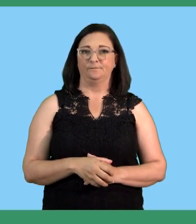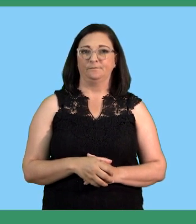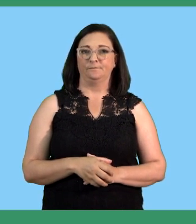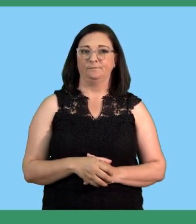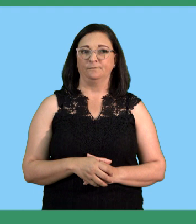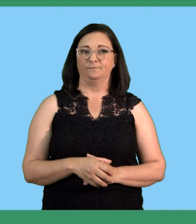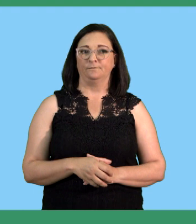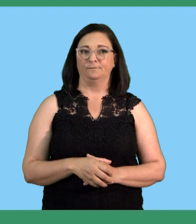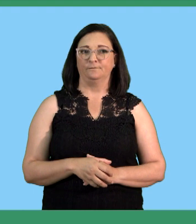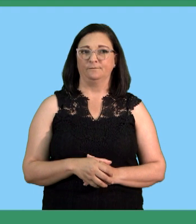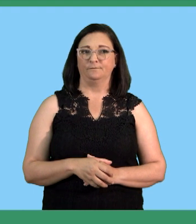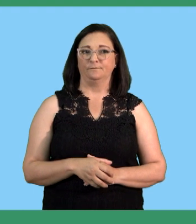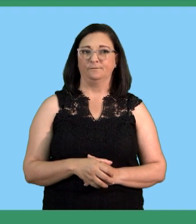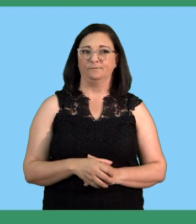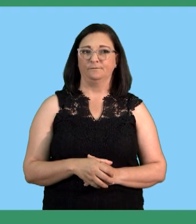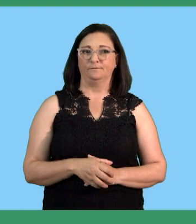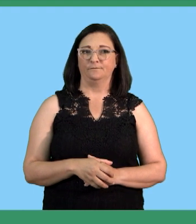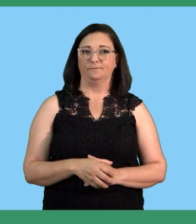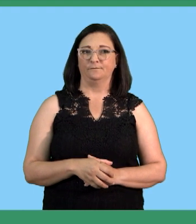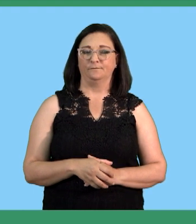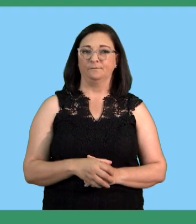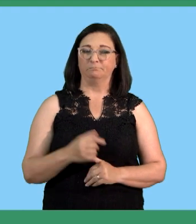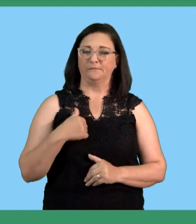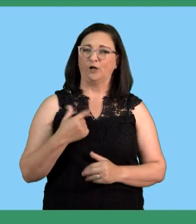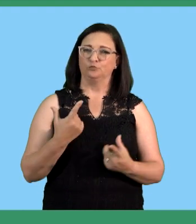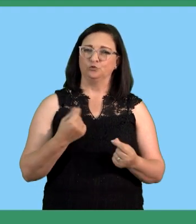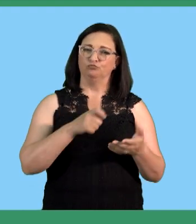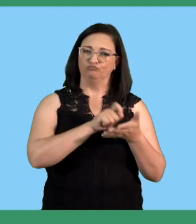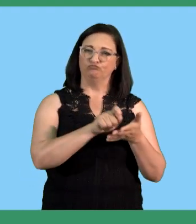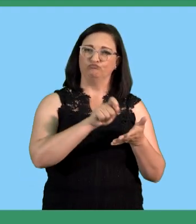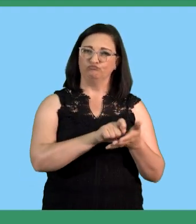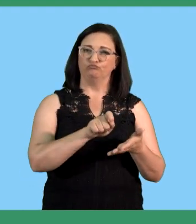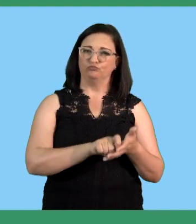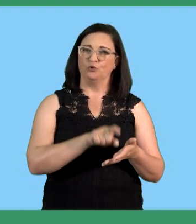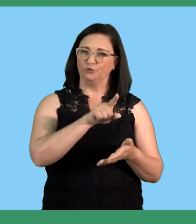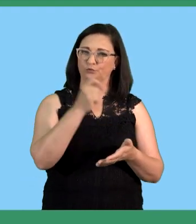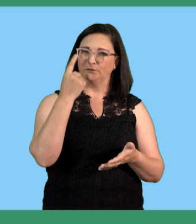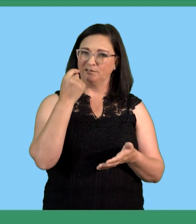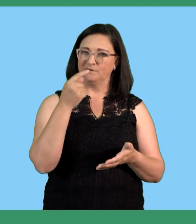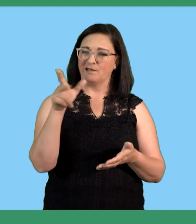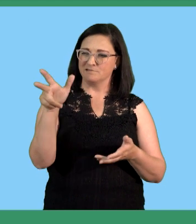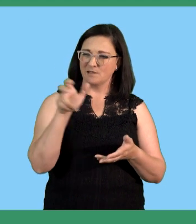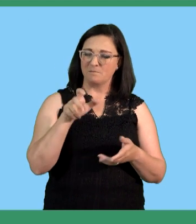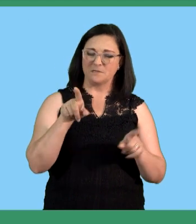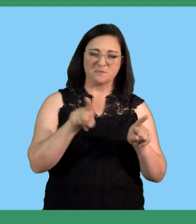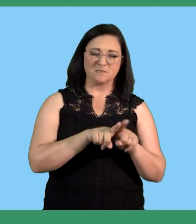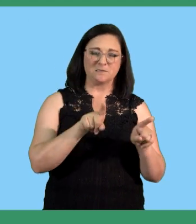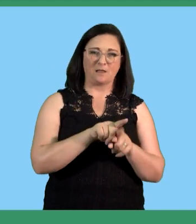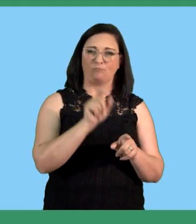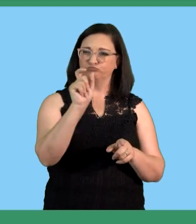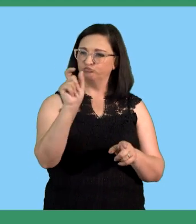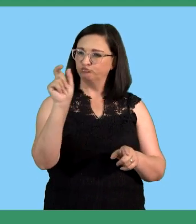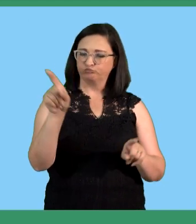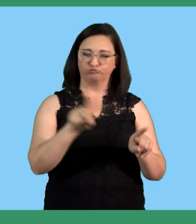expected. I'm doing this so that you understand that when you are quoting, you take it word for word. There's nothing that you're leaving